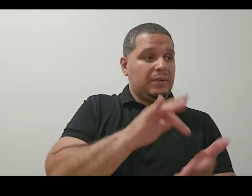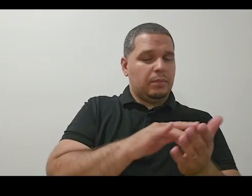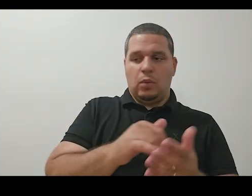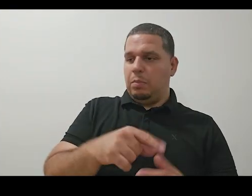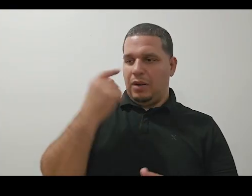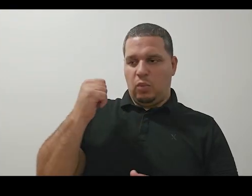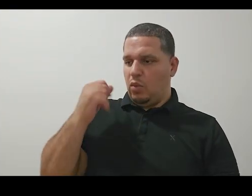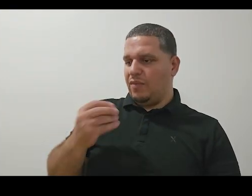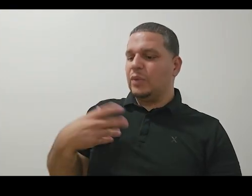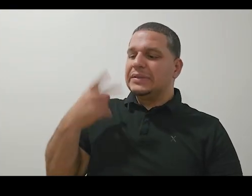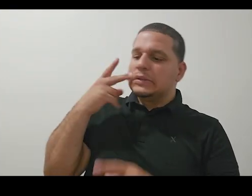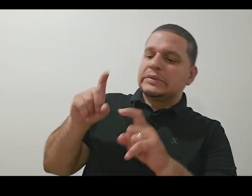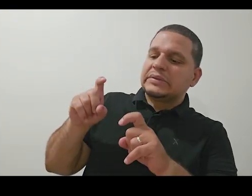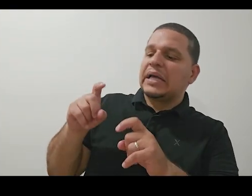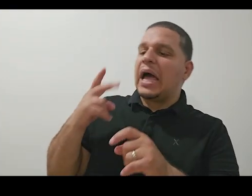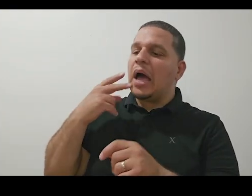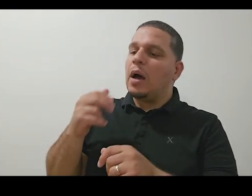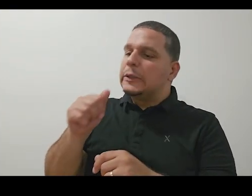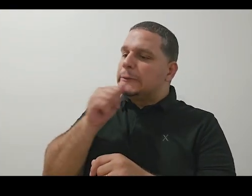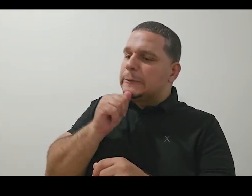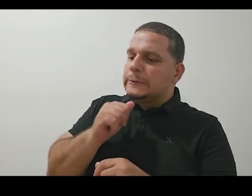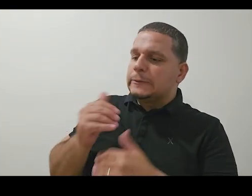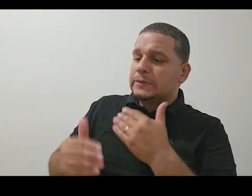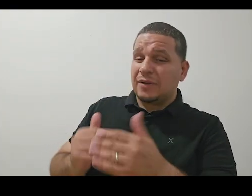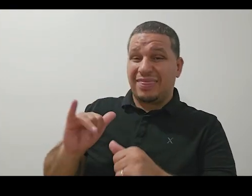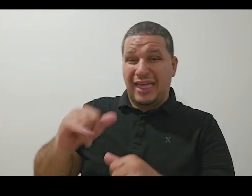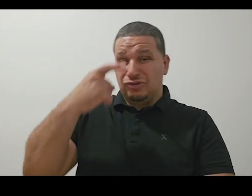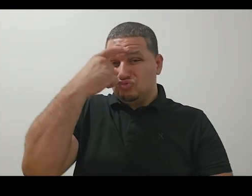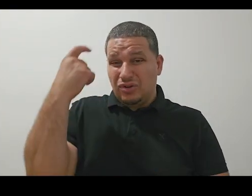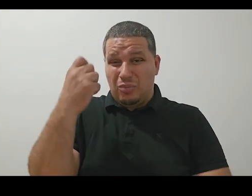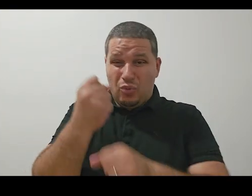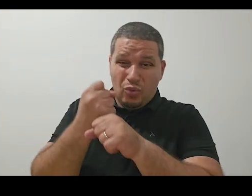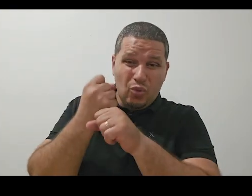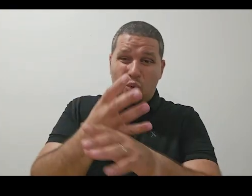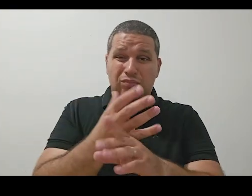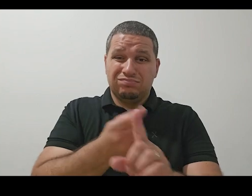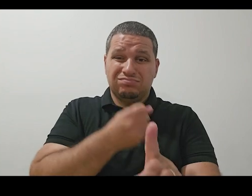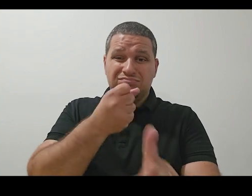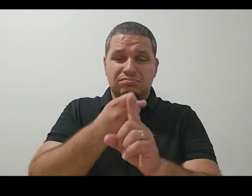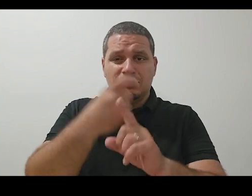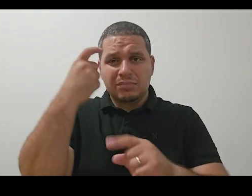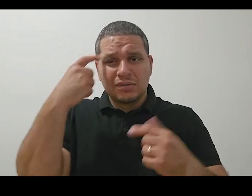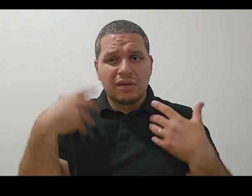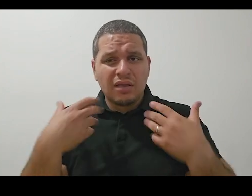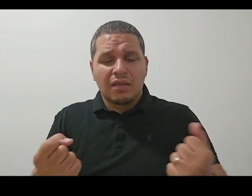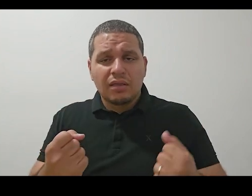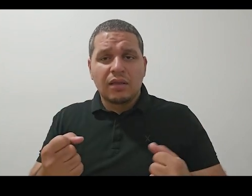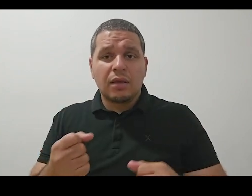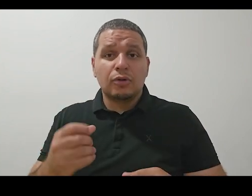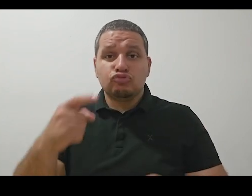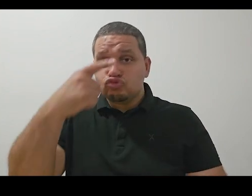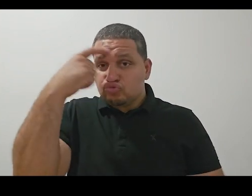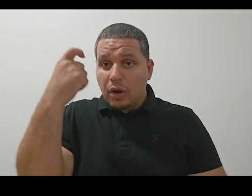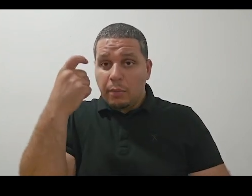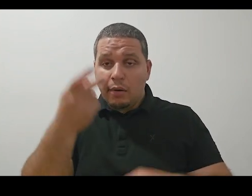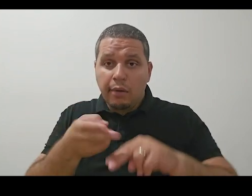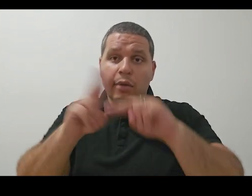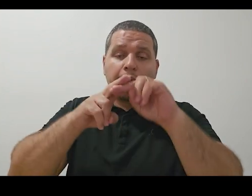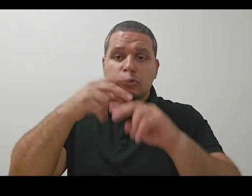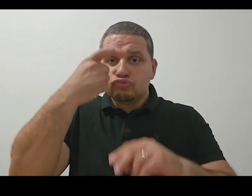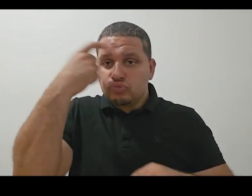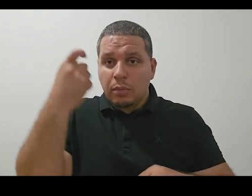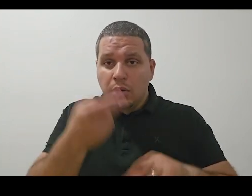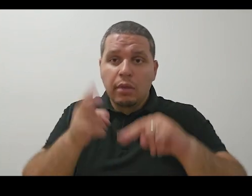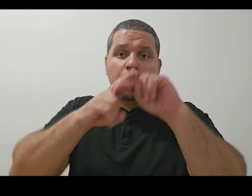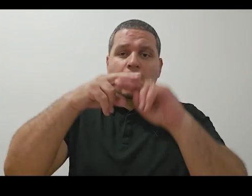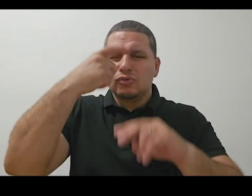it's just that on all of that trauma causes this mental health, you know, it's this trauma on top of trauma. And when we walk